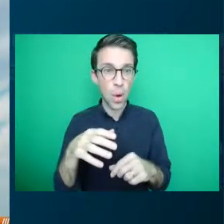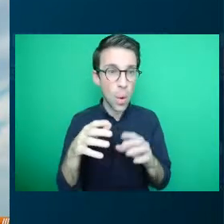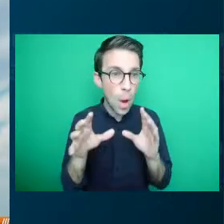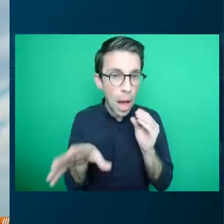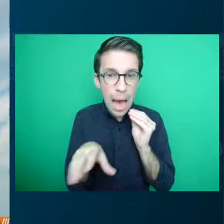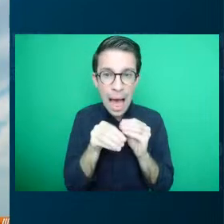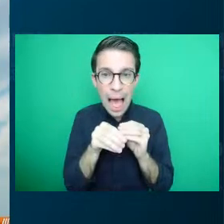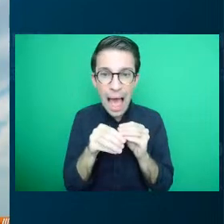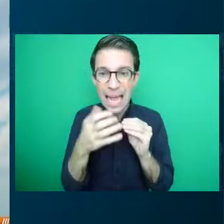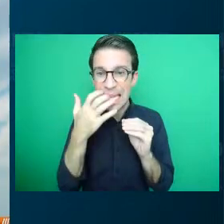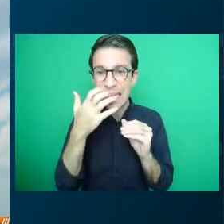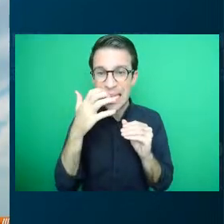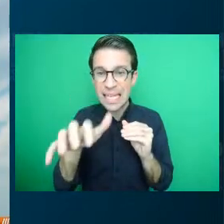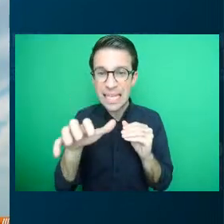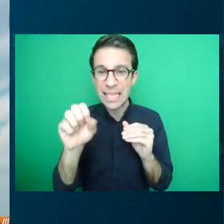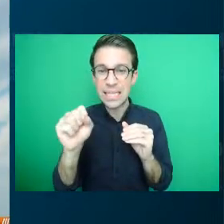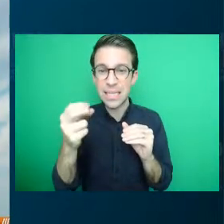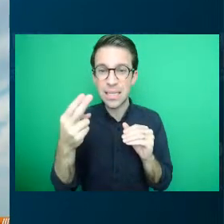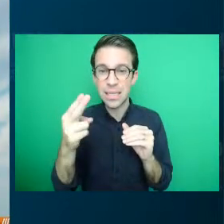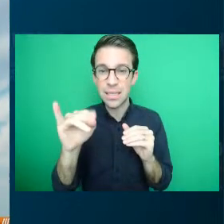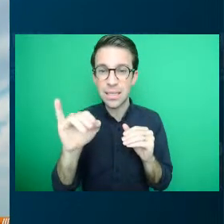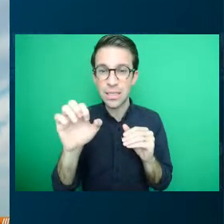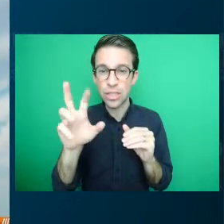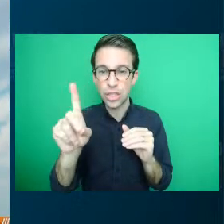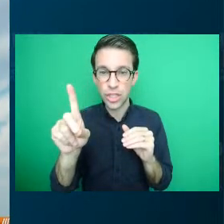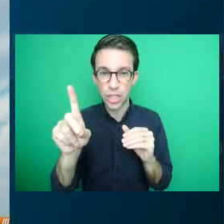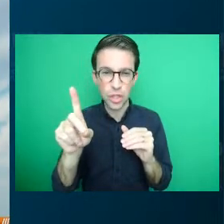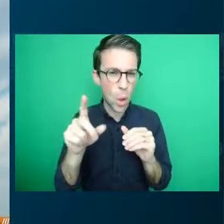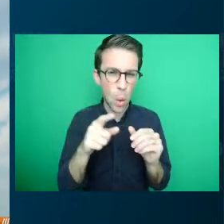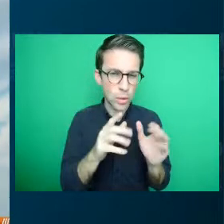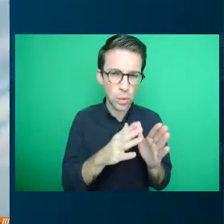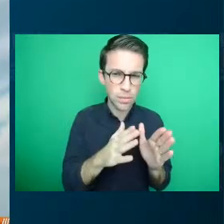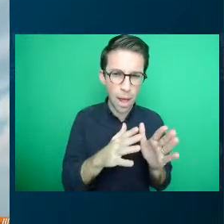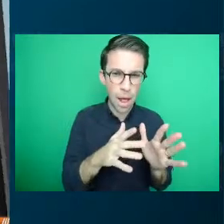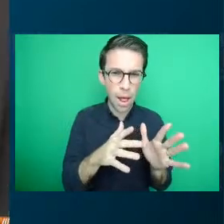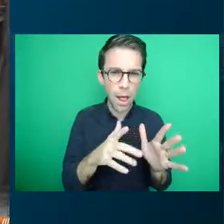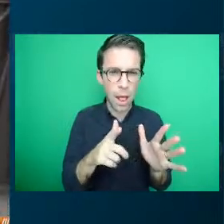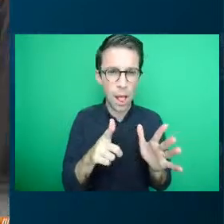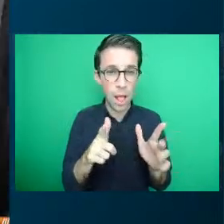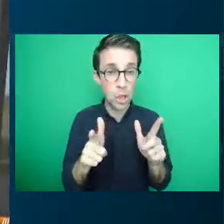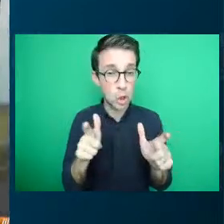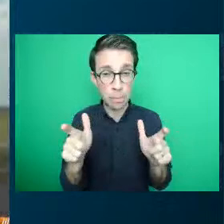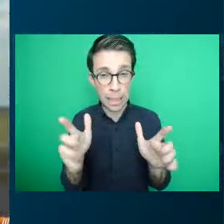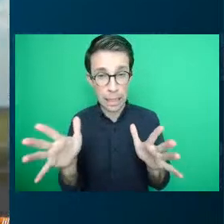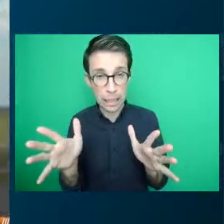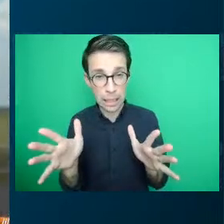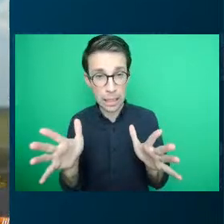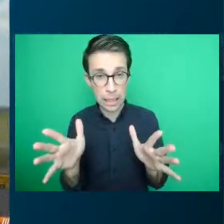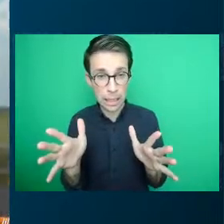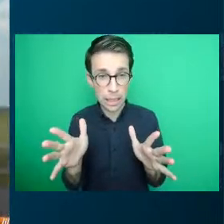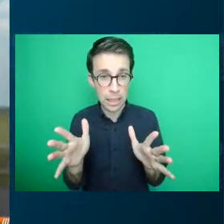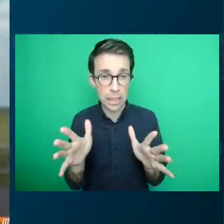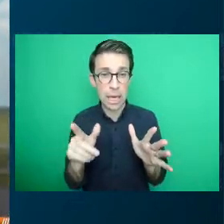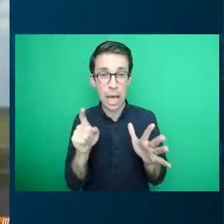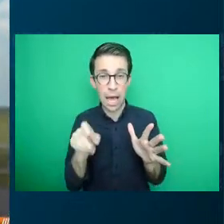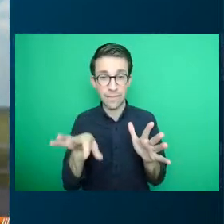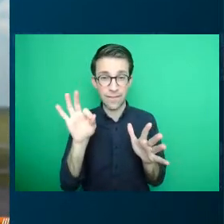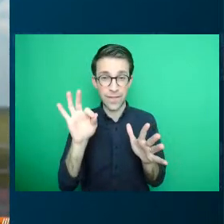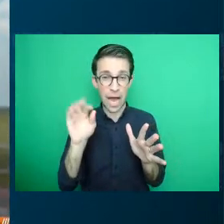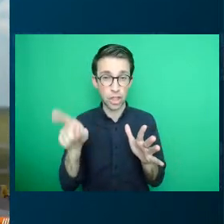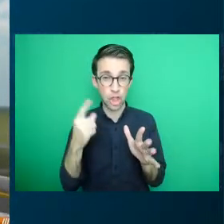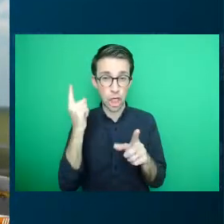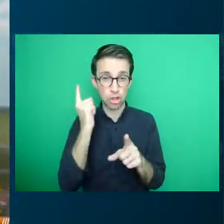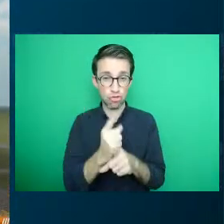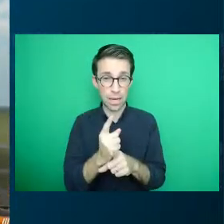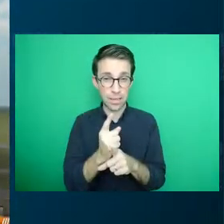heat shield on it, right? That heat shield's too small. That heat shield's, of course, too big. So like Goldilocks, we're going to grab the heat shield